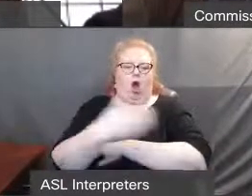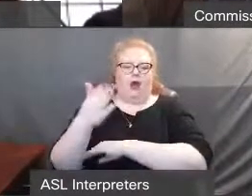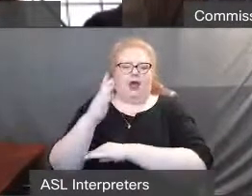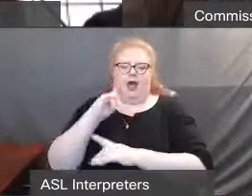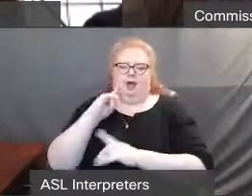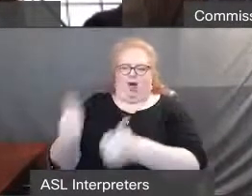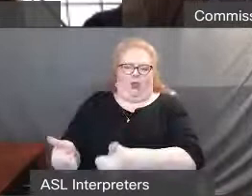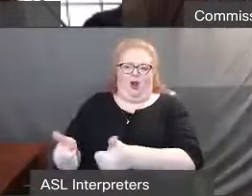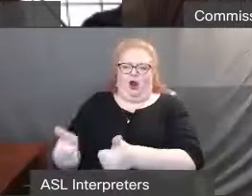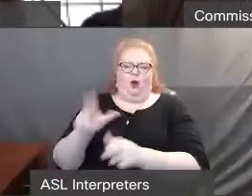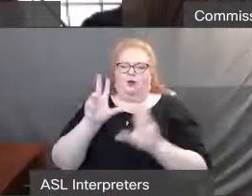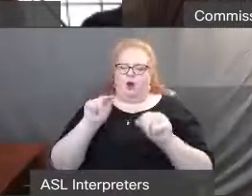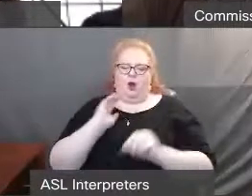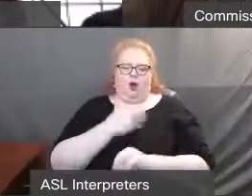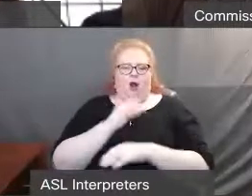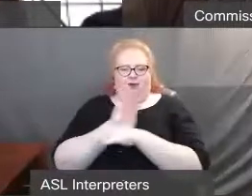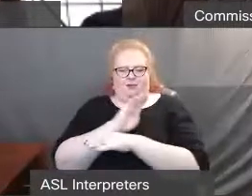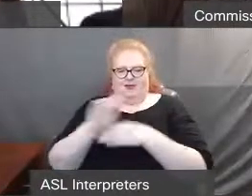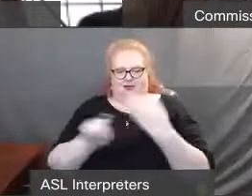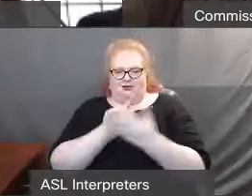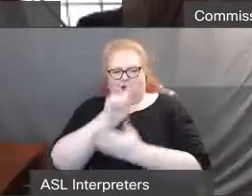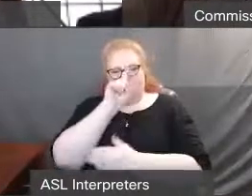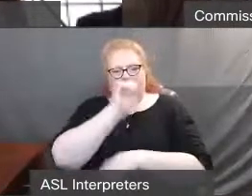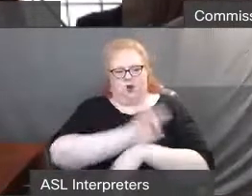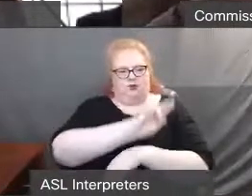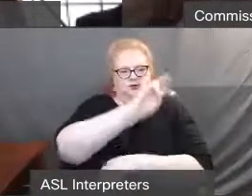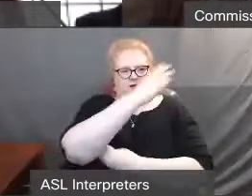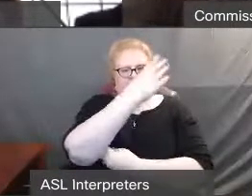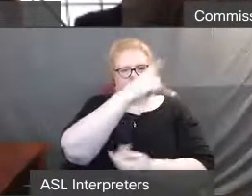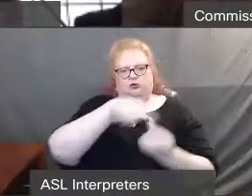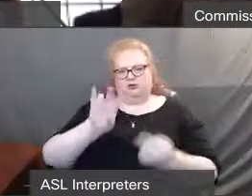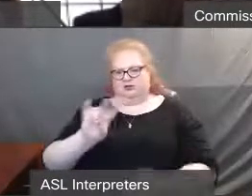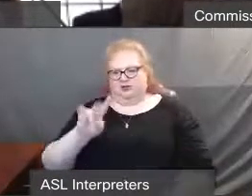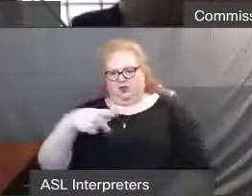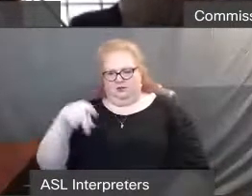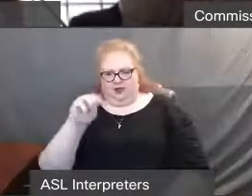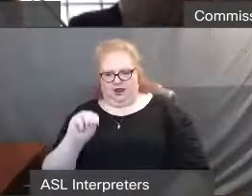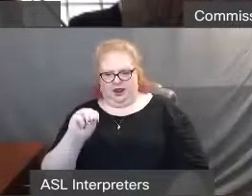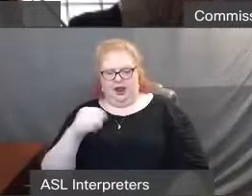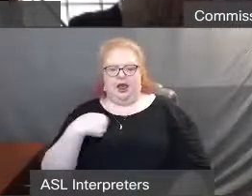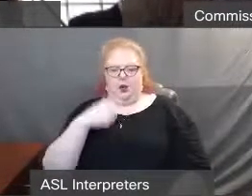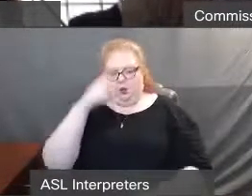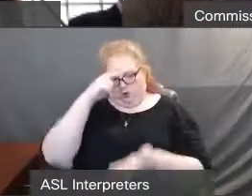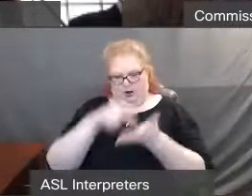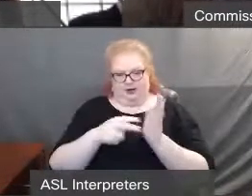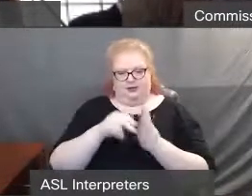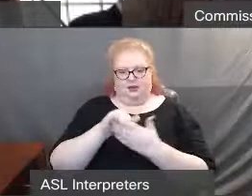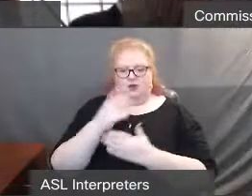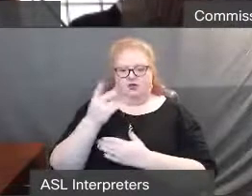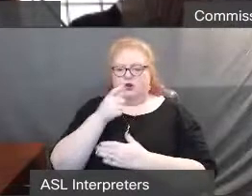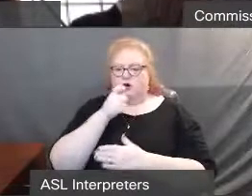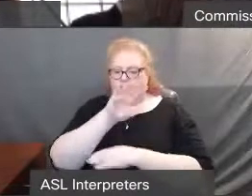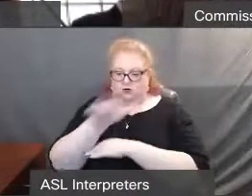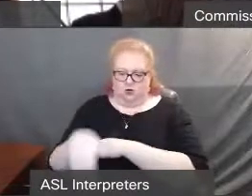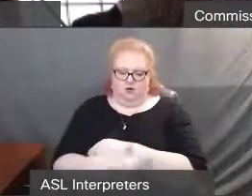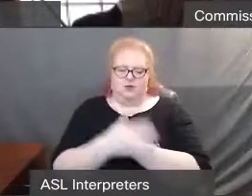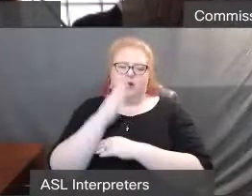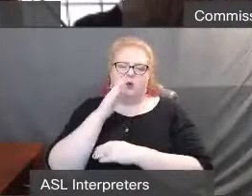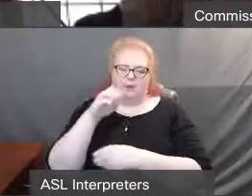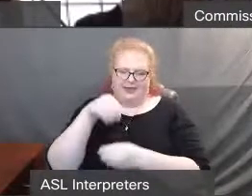are going to be from 7 to 7. I fully intend on the dogs that are boarding overnight to be taken